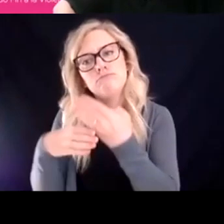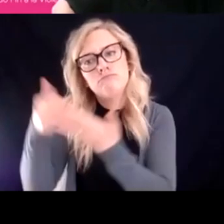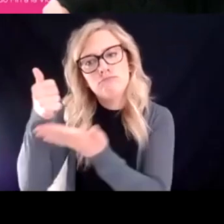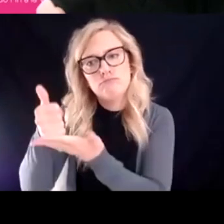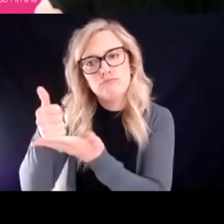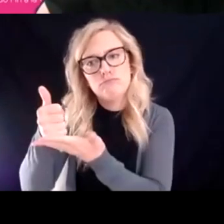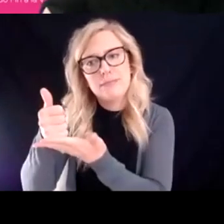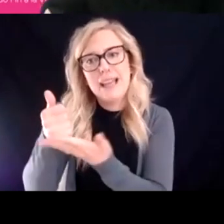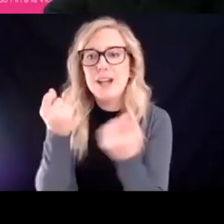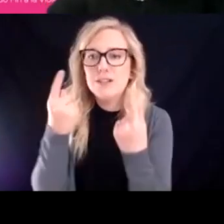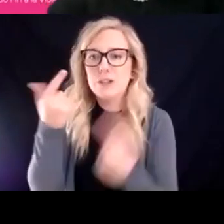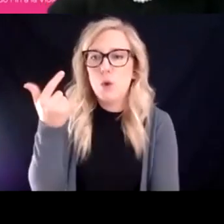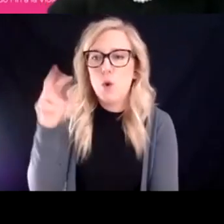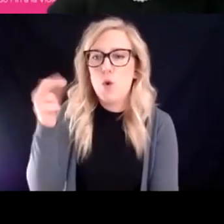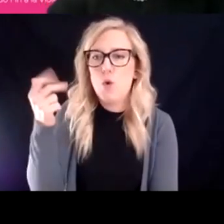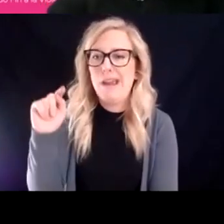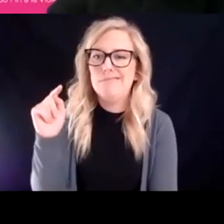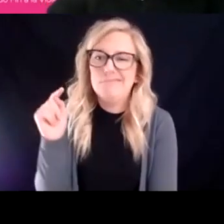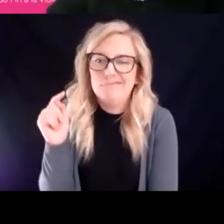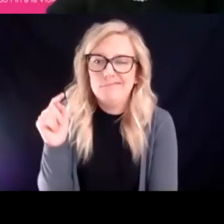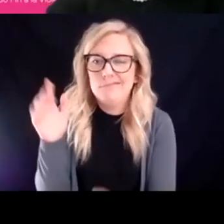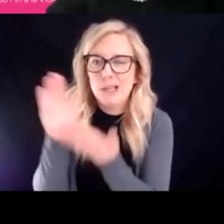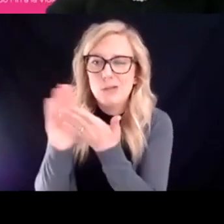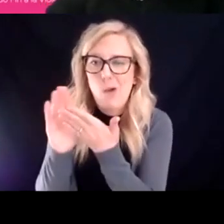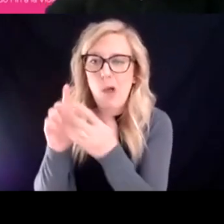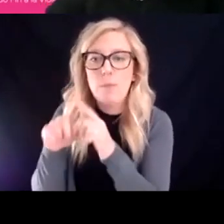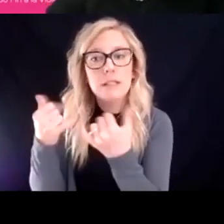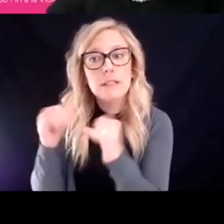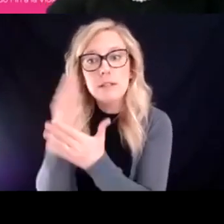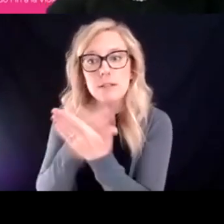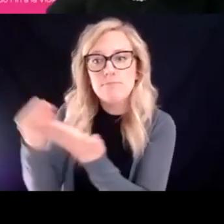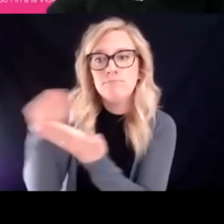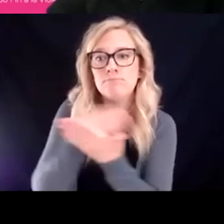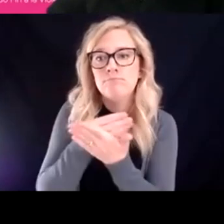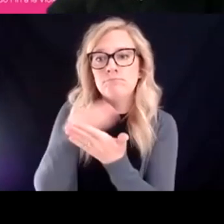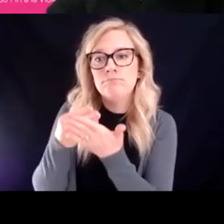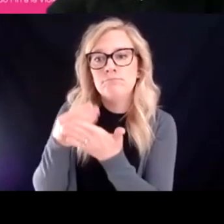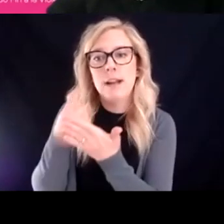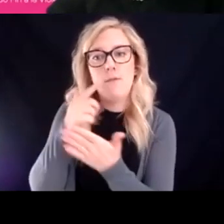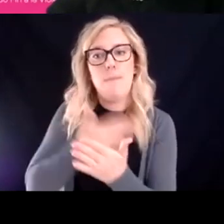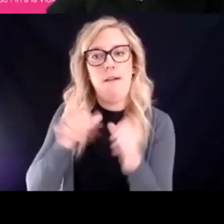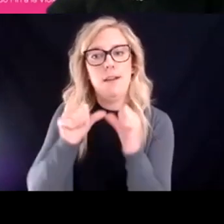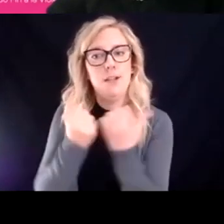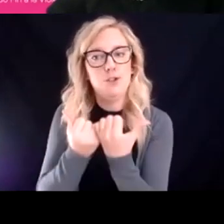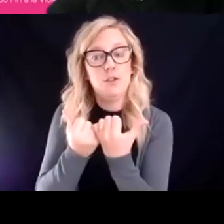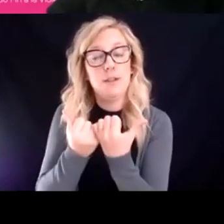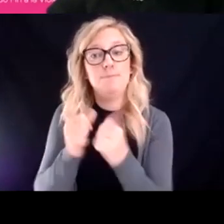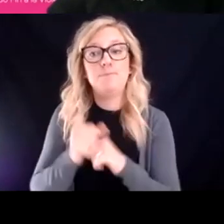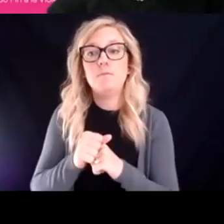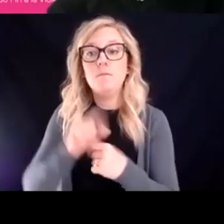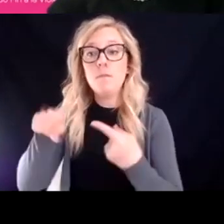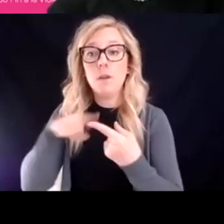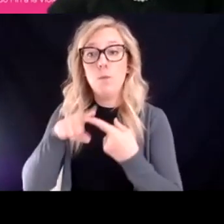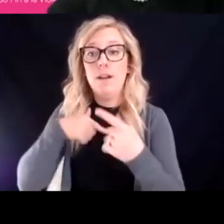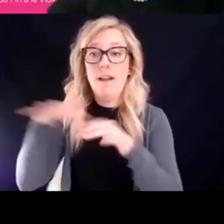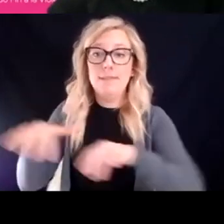but at least it's some income for my agency. When I took charge of my agency 10 years ago,